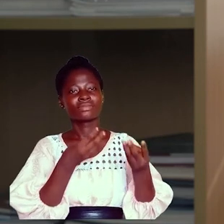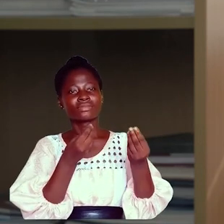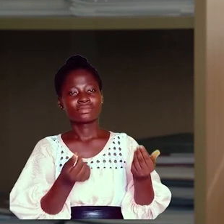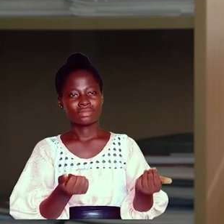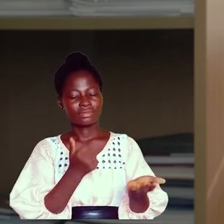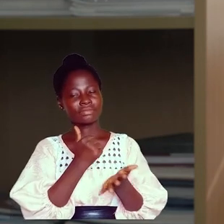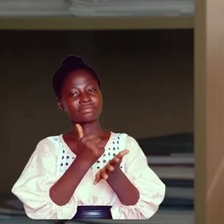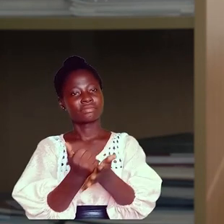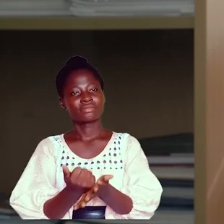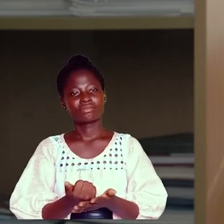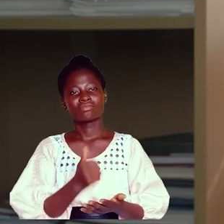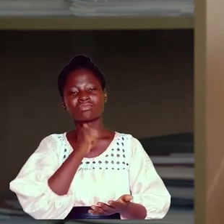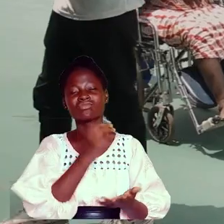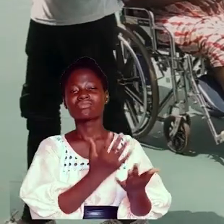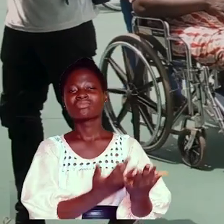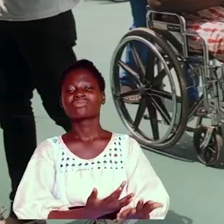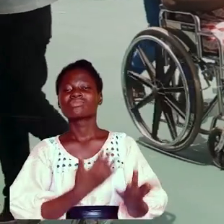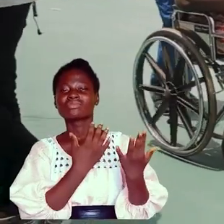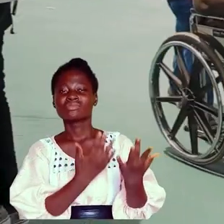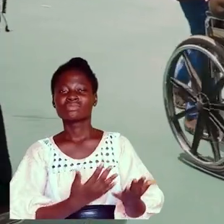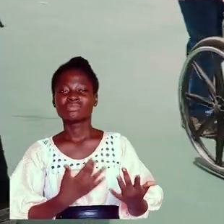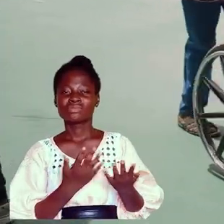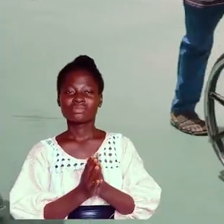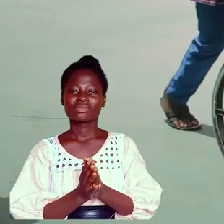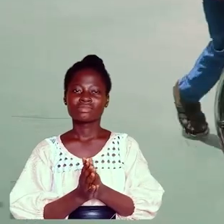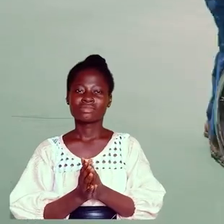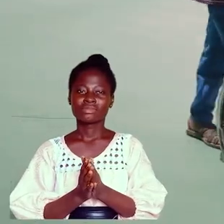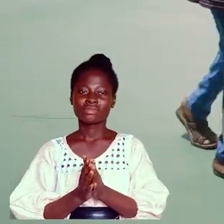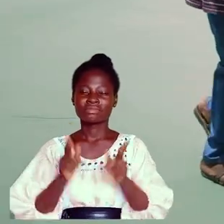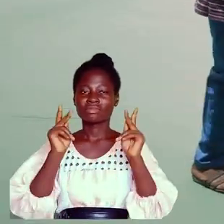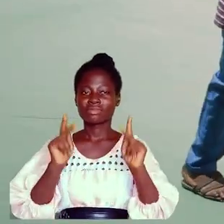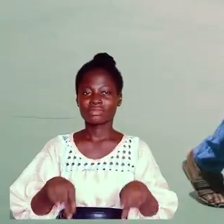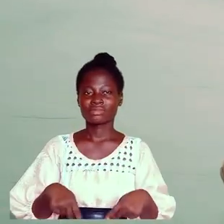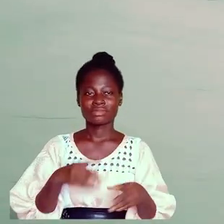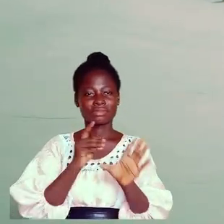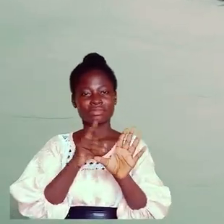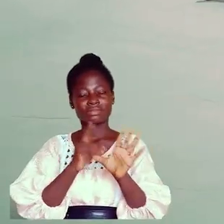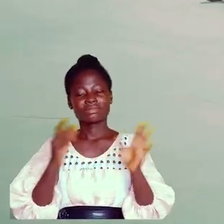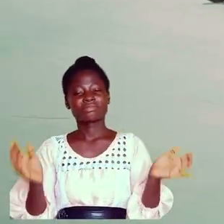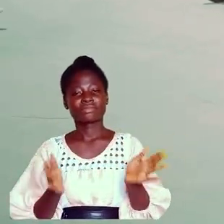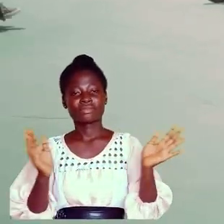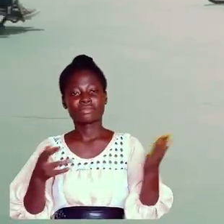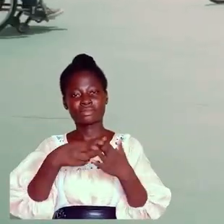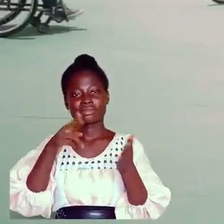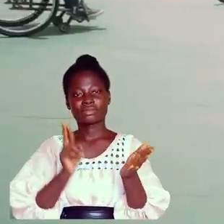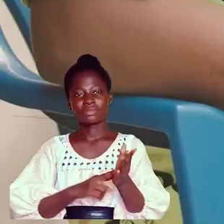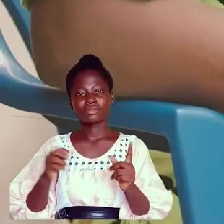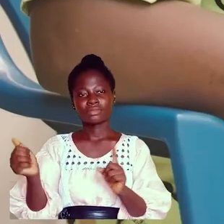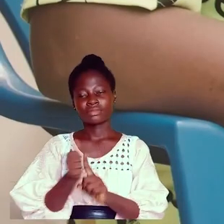it. They shouldn't hesitate at all. As persons with disabilities are encouraged to report